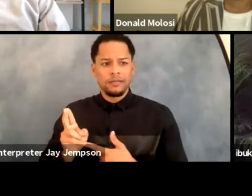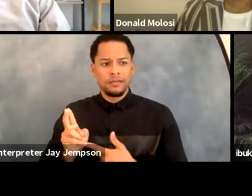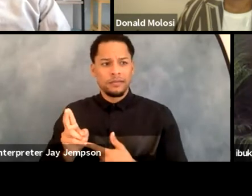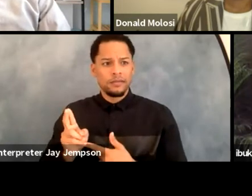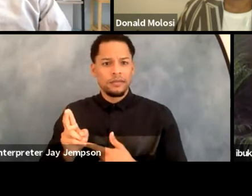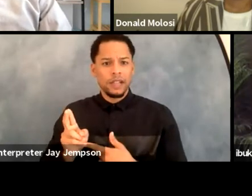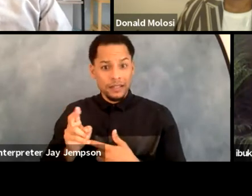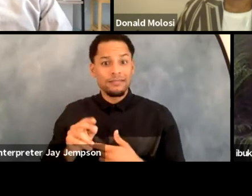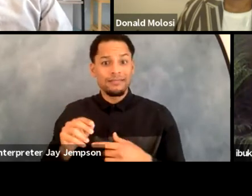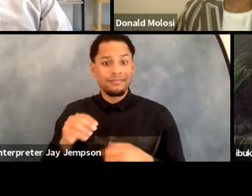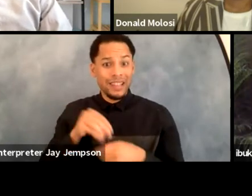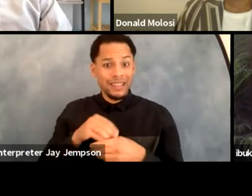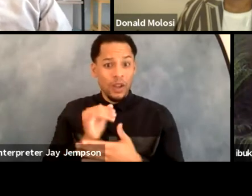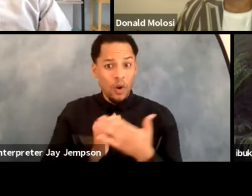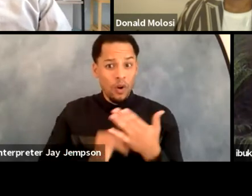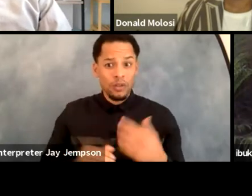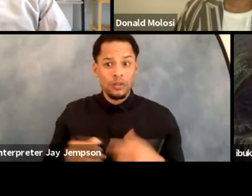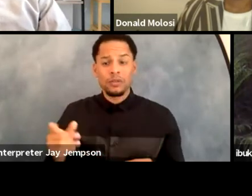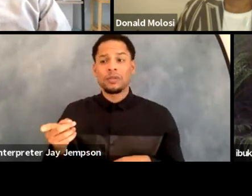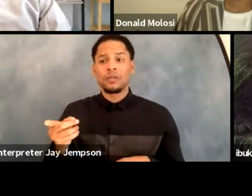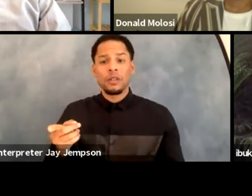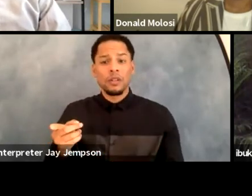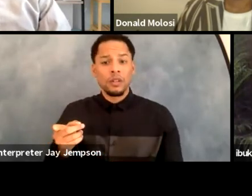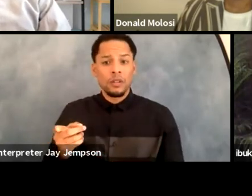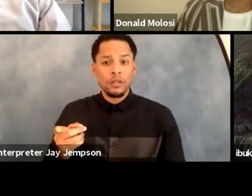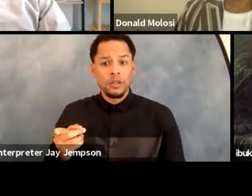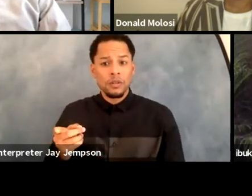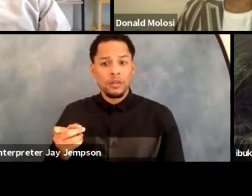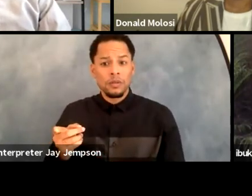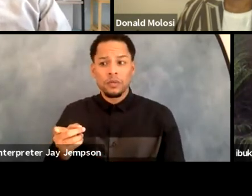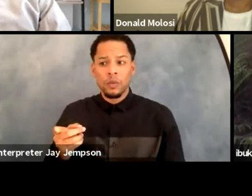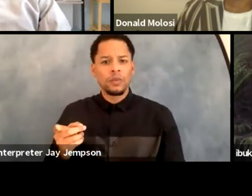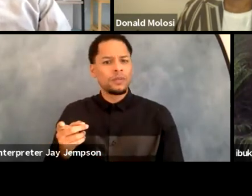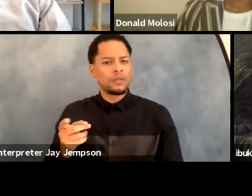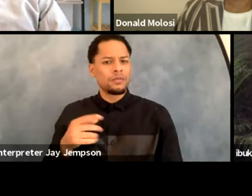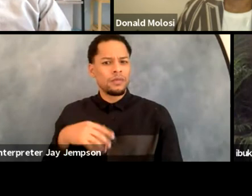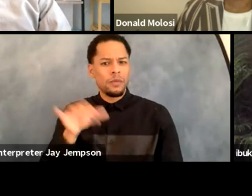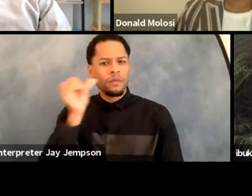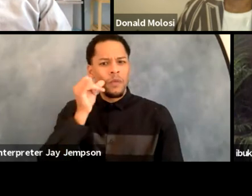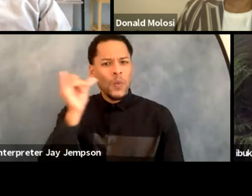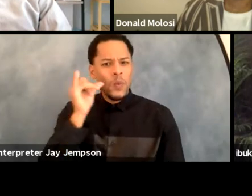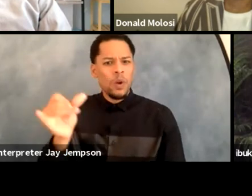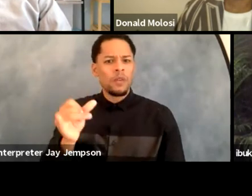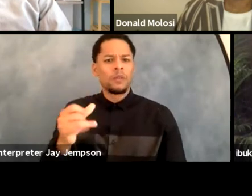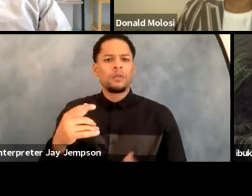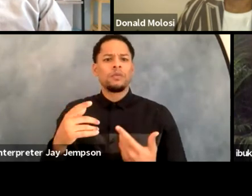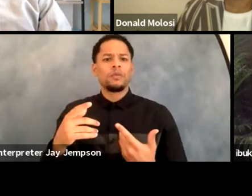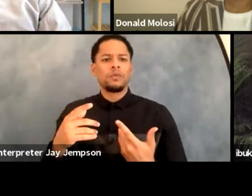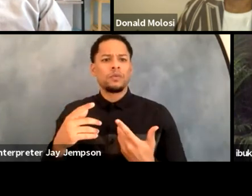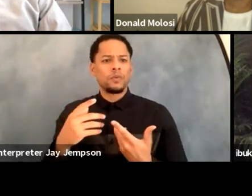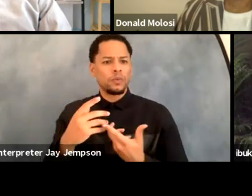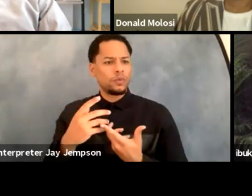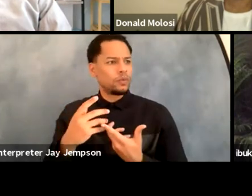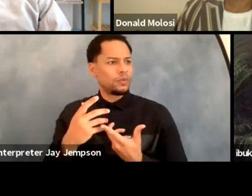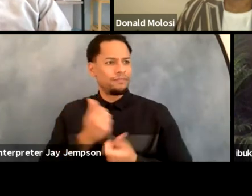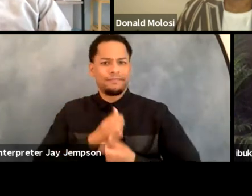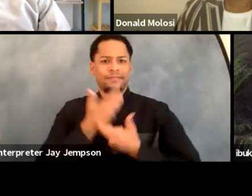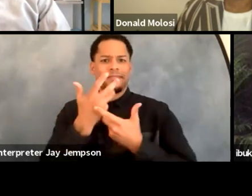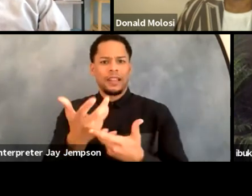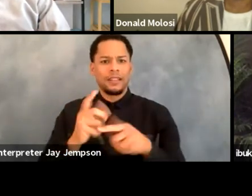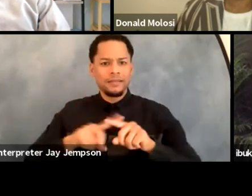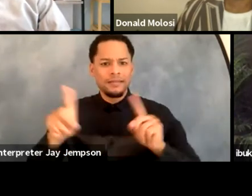to introduce what actually are the stories that my people, you know, left for